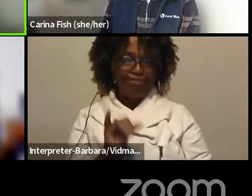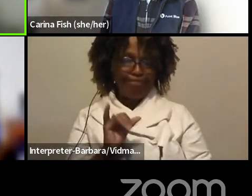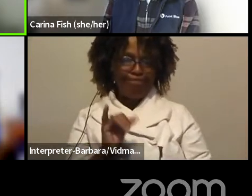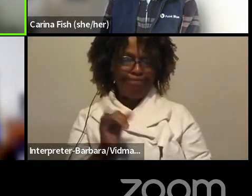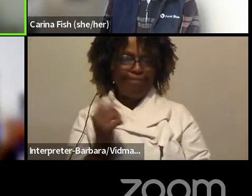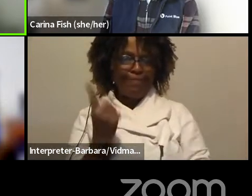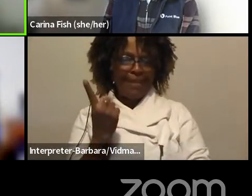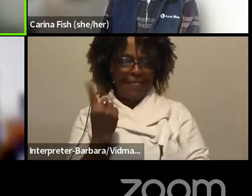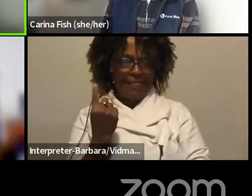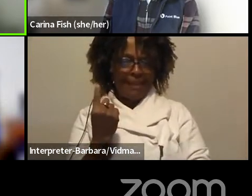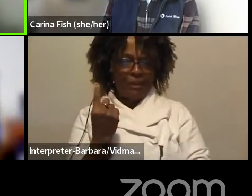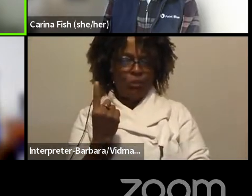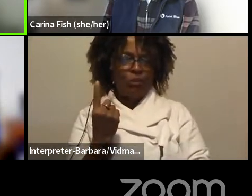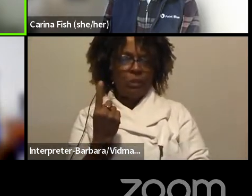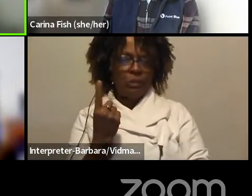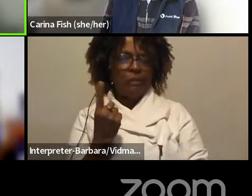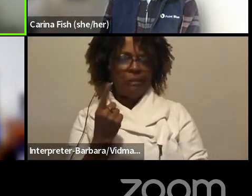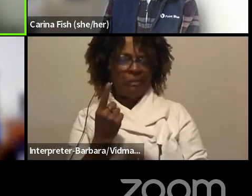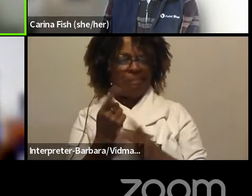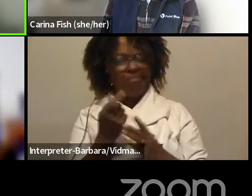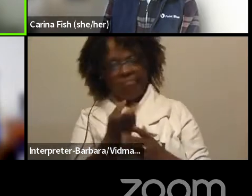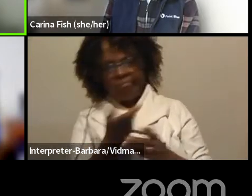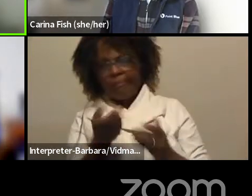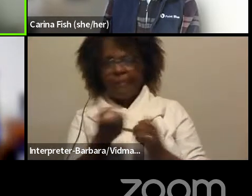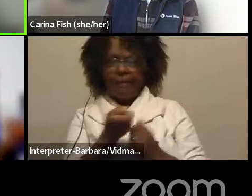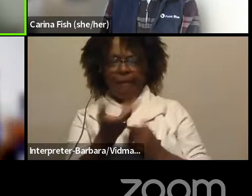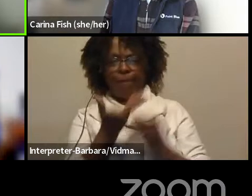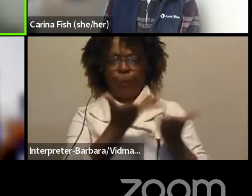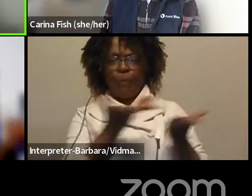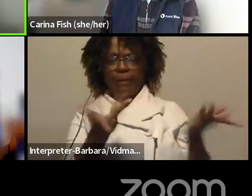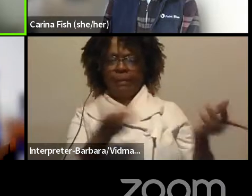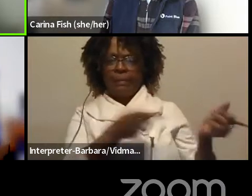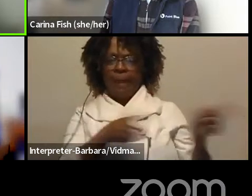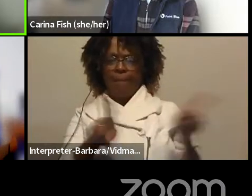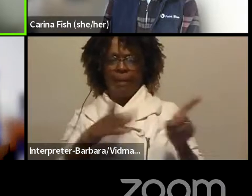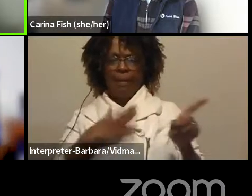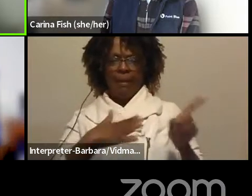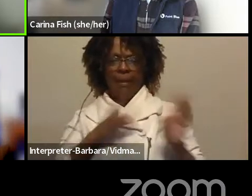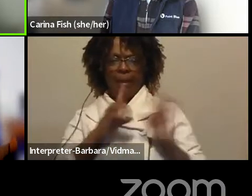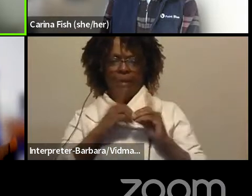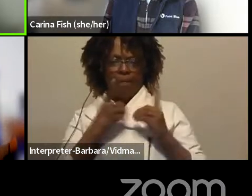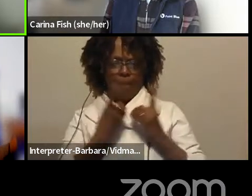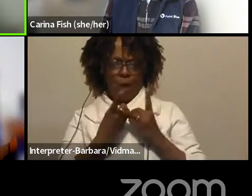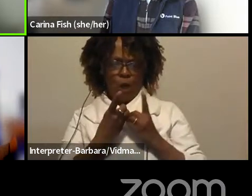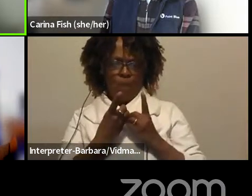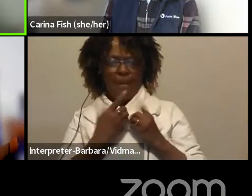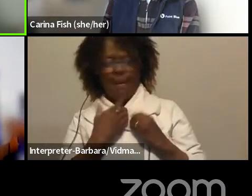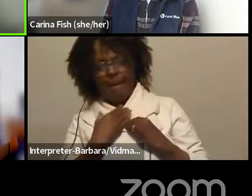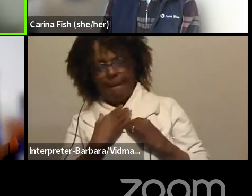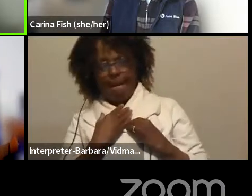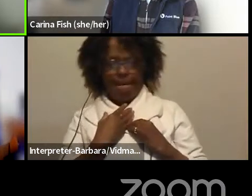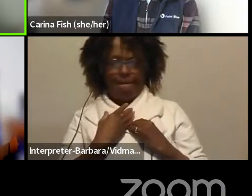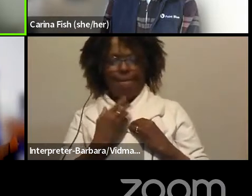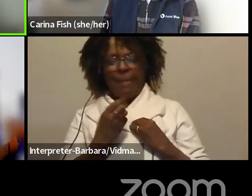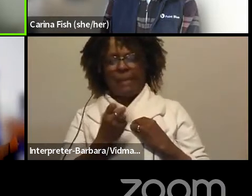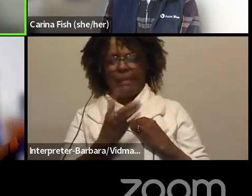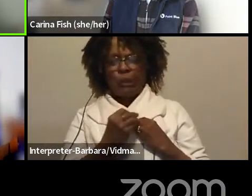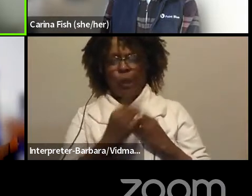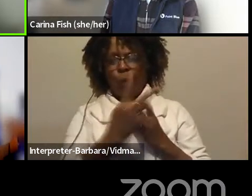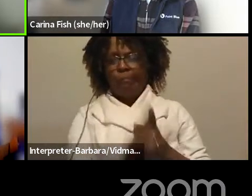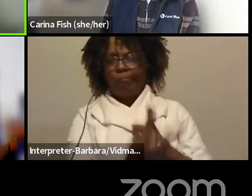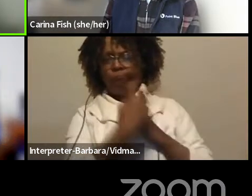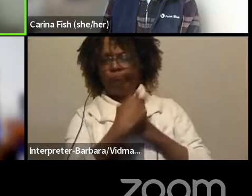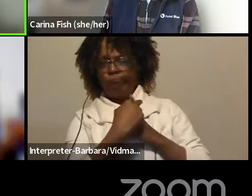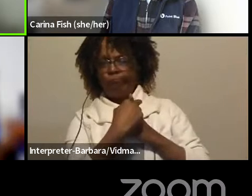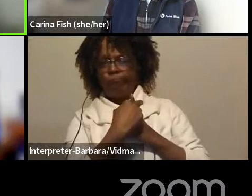things that were happening in the department, and I was asked to not just me, but other Black grad